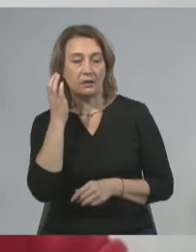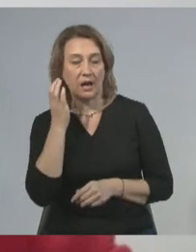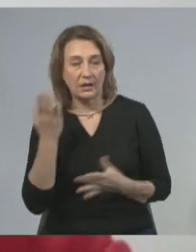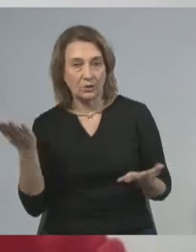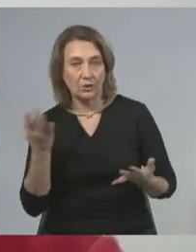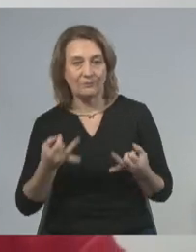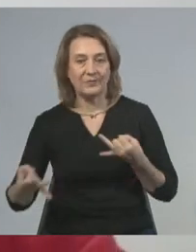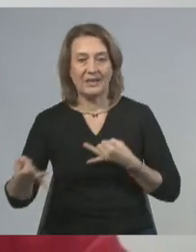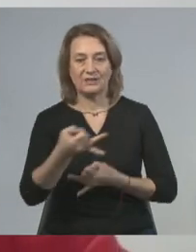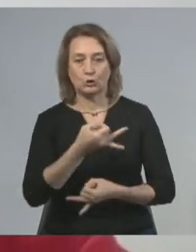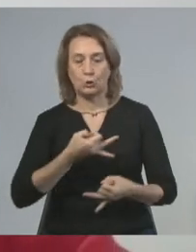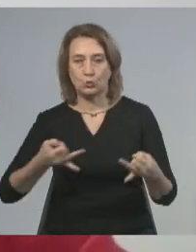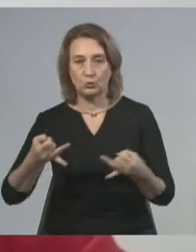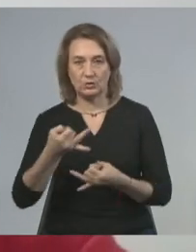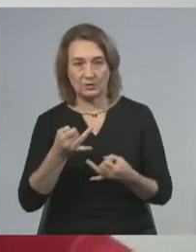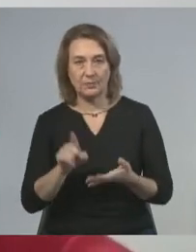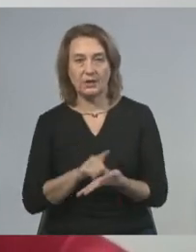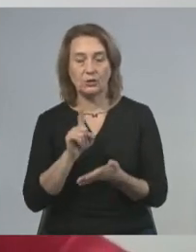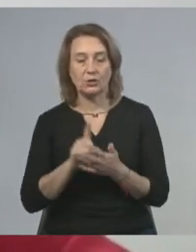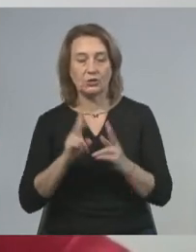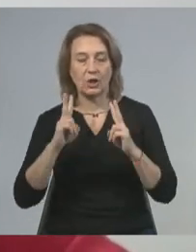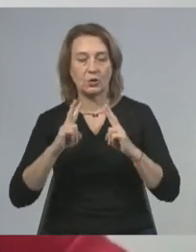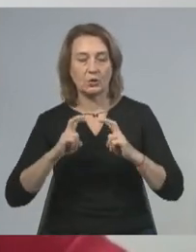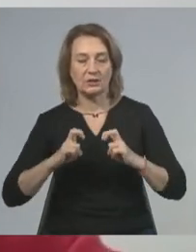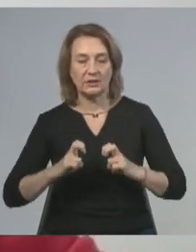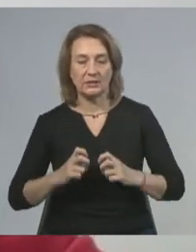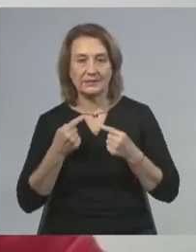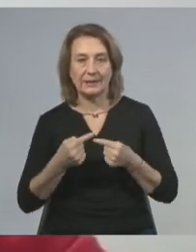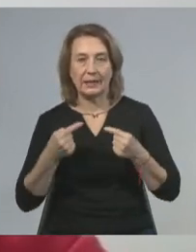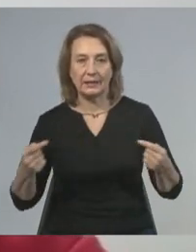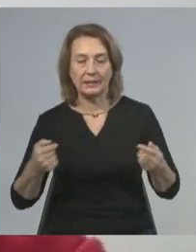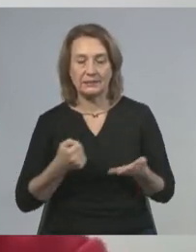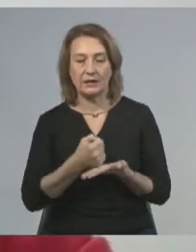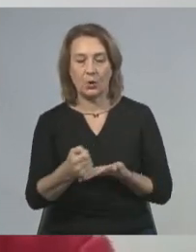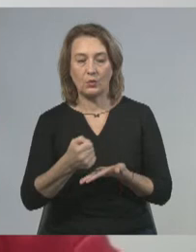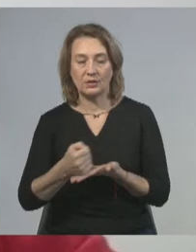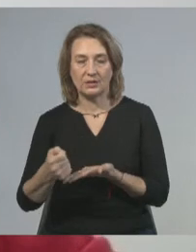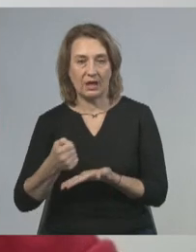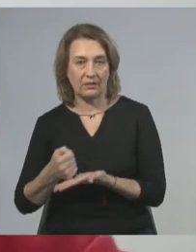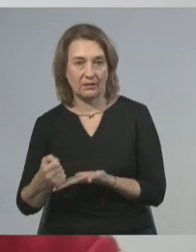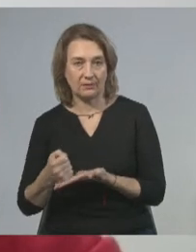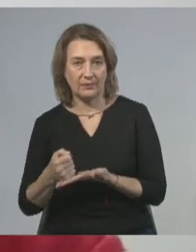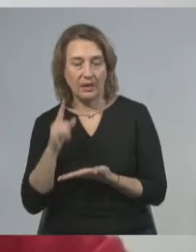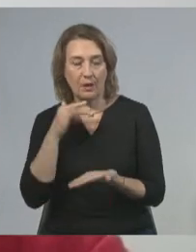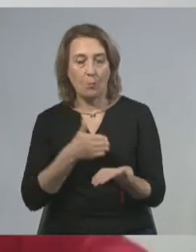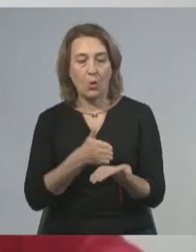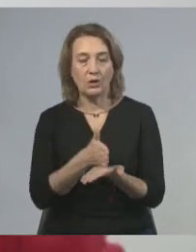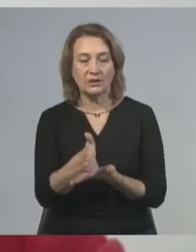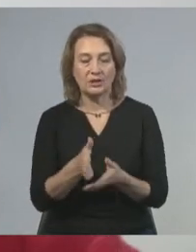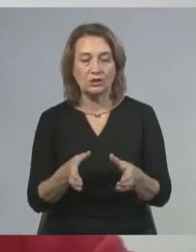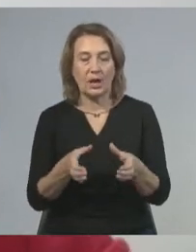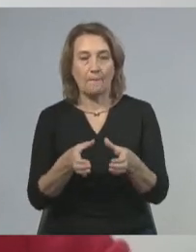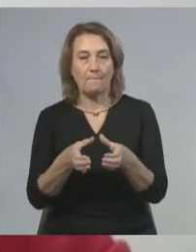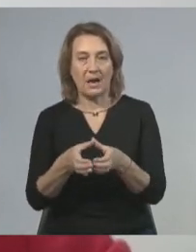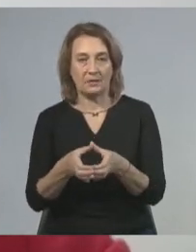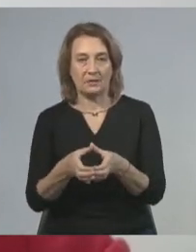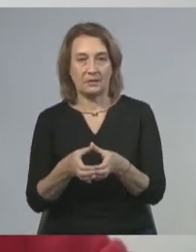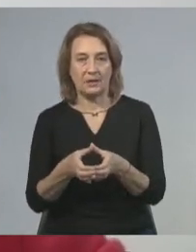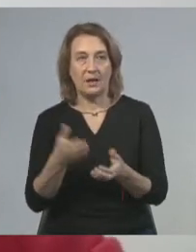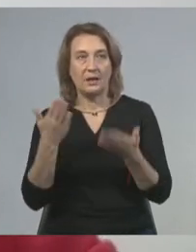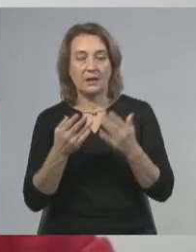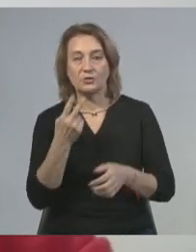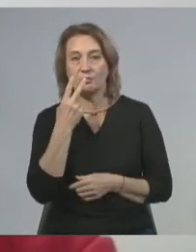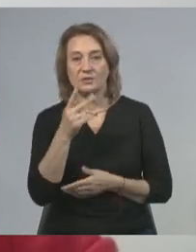discussions there shall be independent experts from different parties from different political